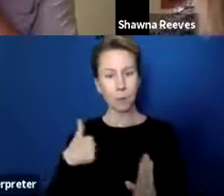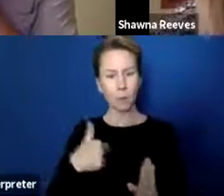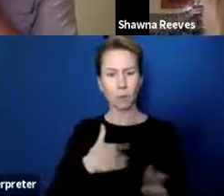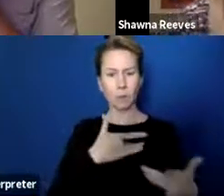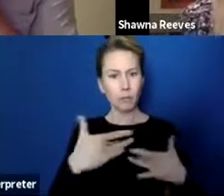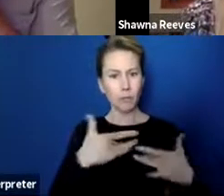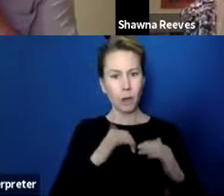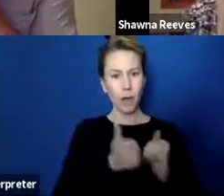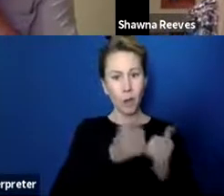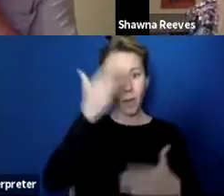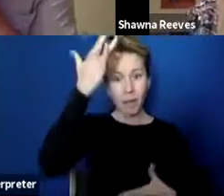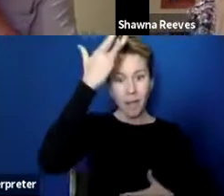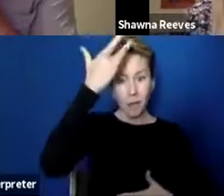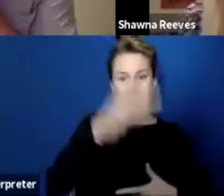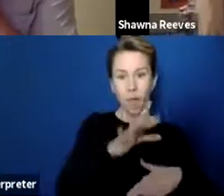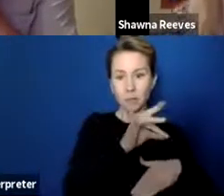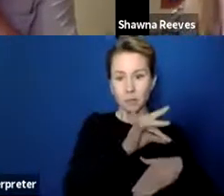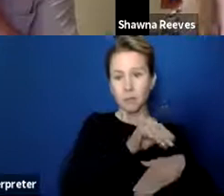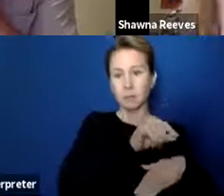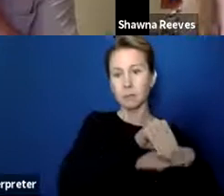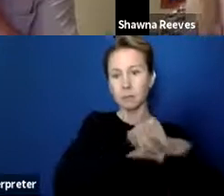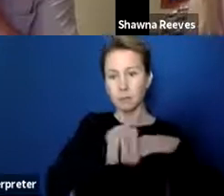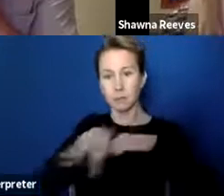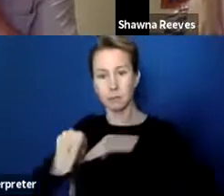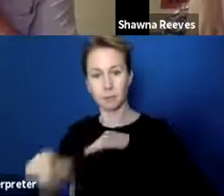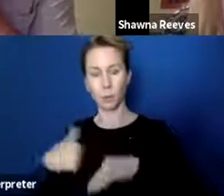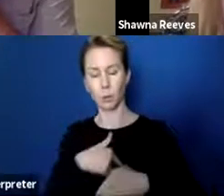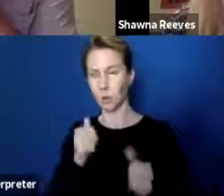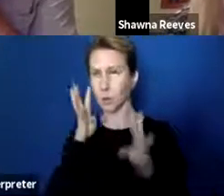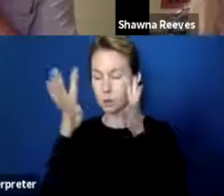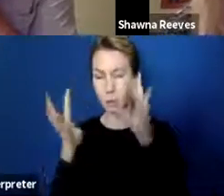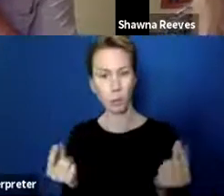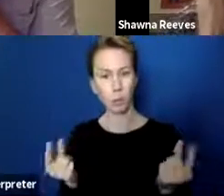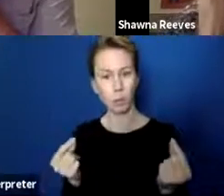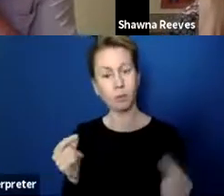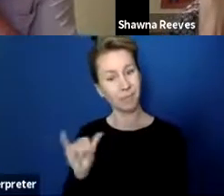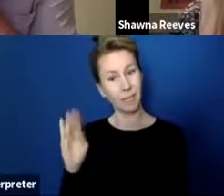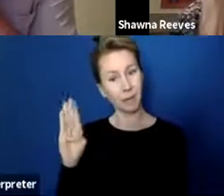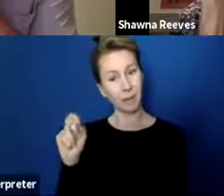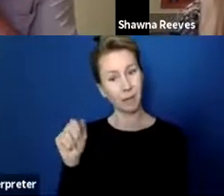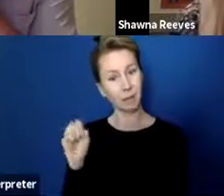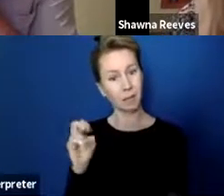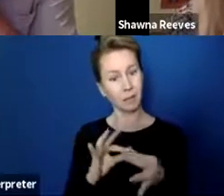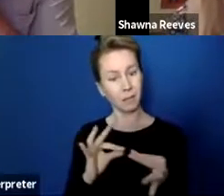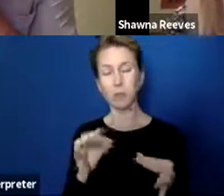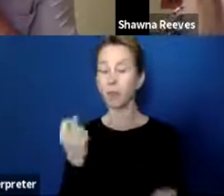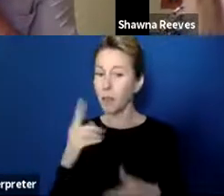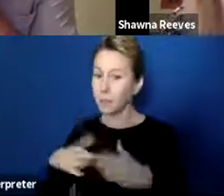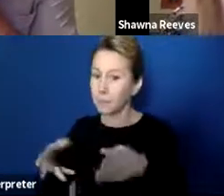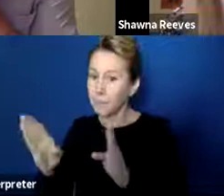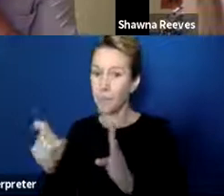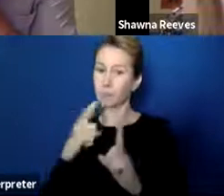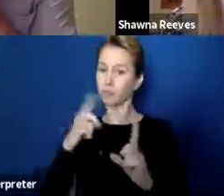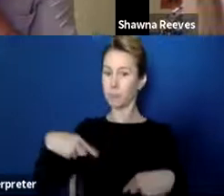were screaming. I mean, I'm not sure if you could hear our cries of talking about what Mike is saying, which is the staff working at multiple facilities,